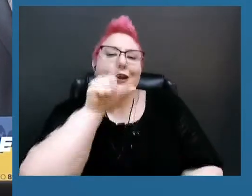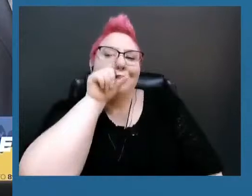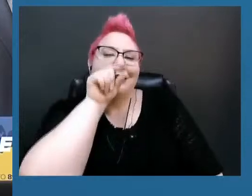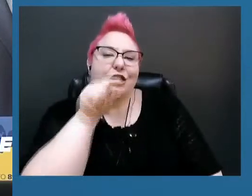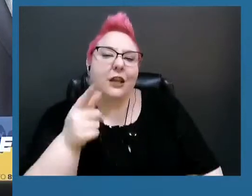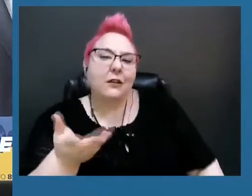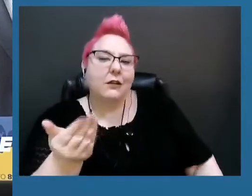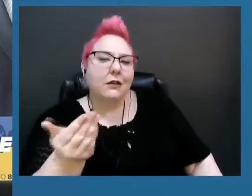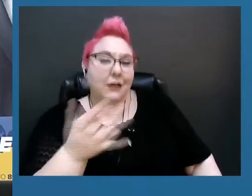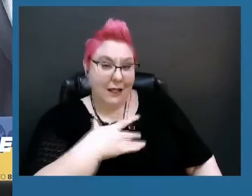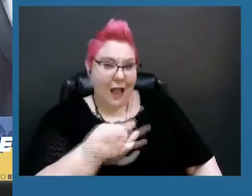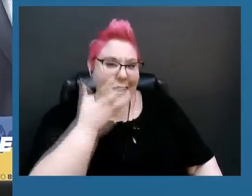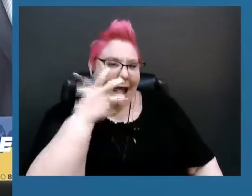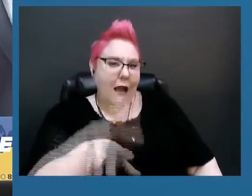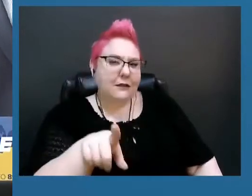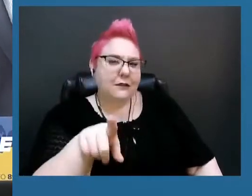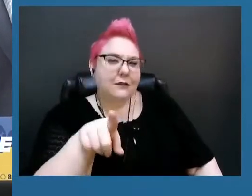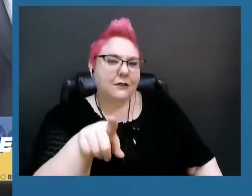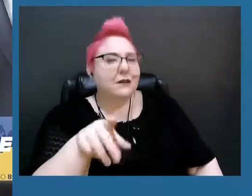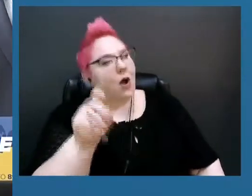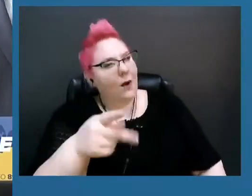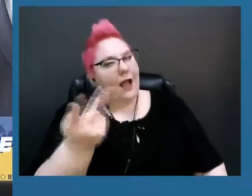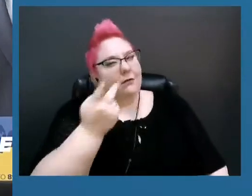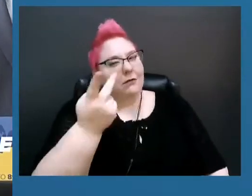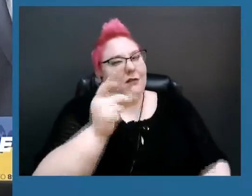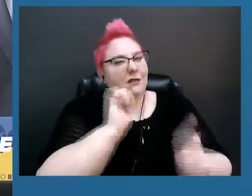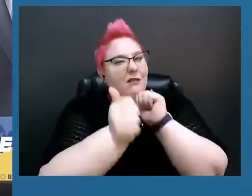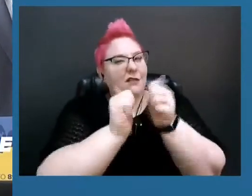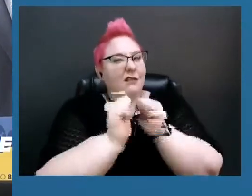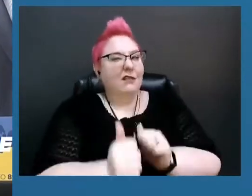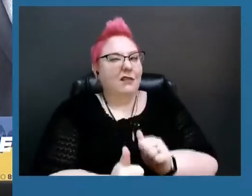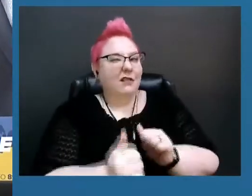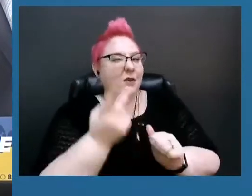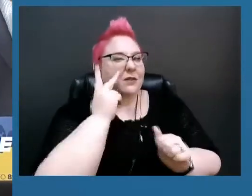spicy? All right. We're going to have a chicken wing cook-off sometime.